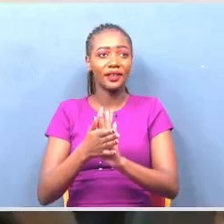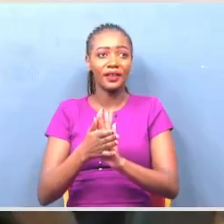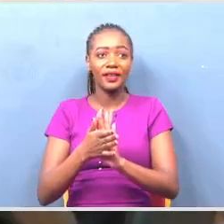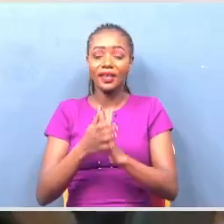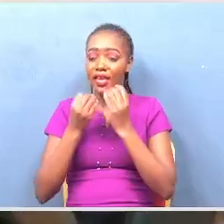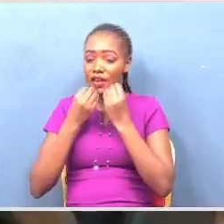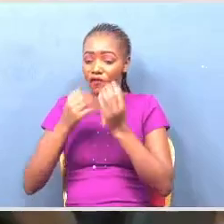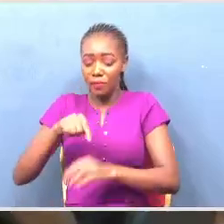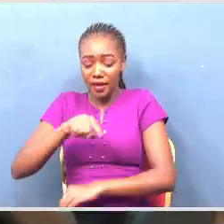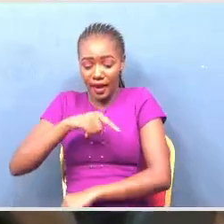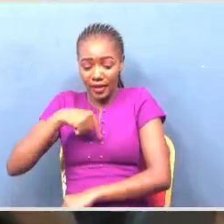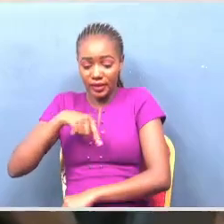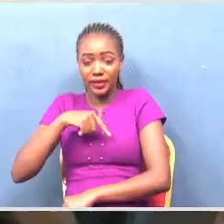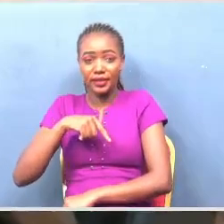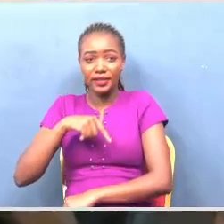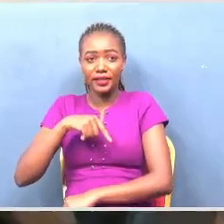us,